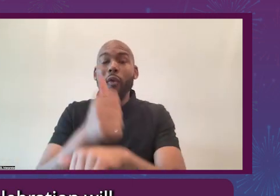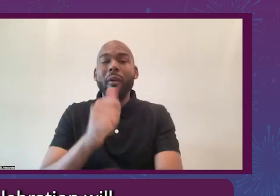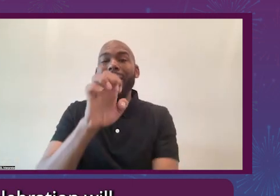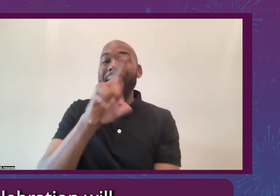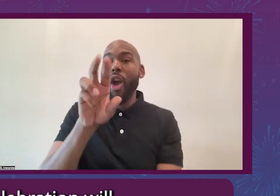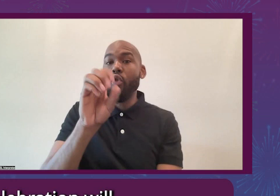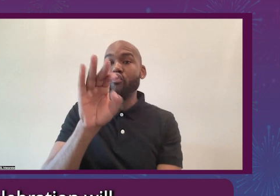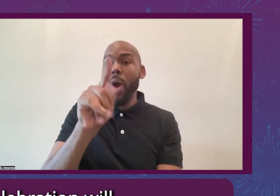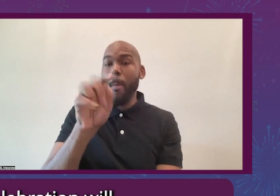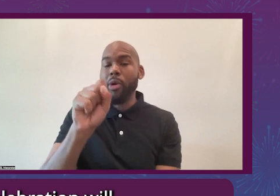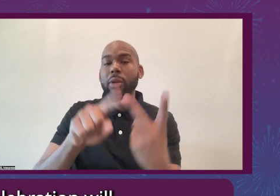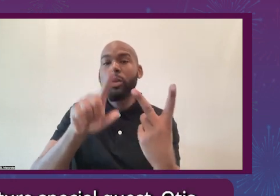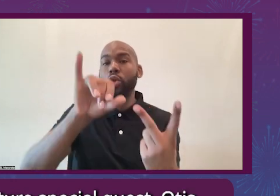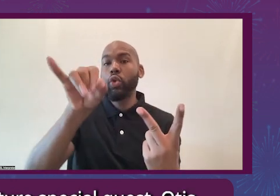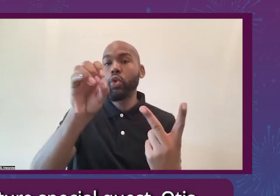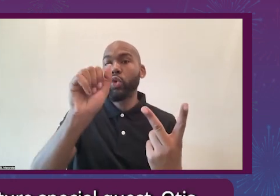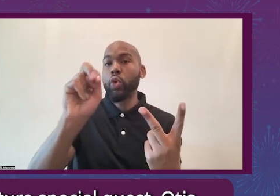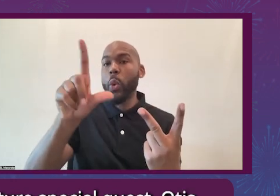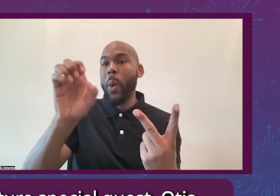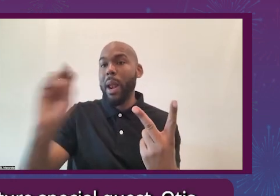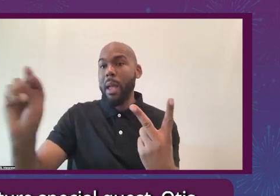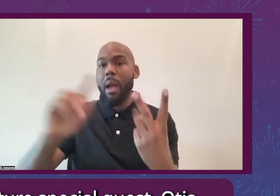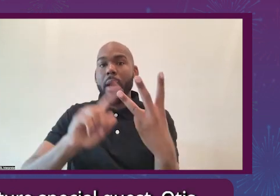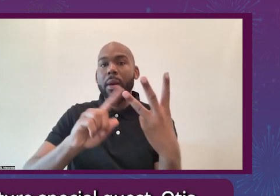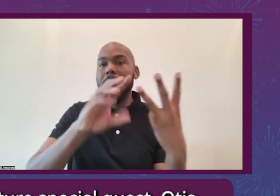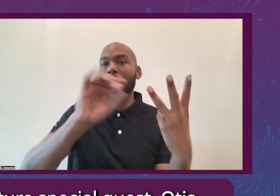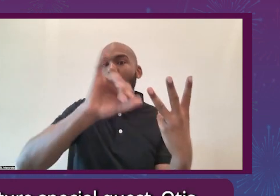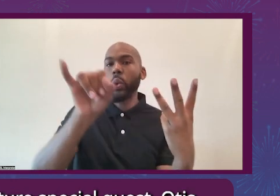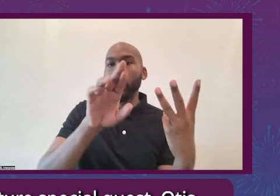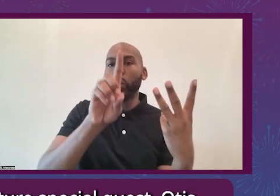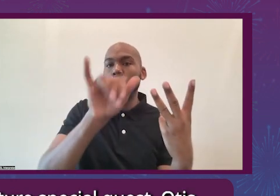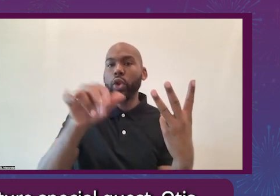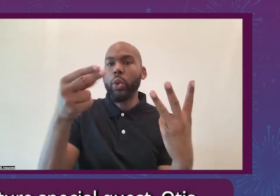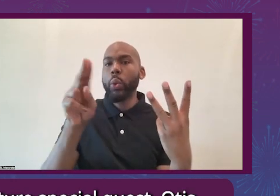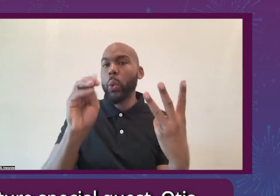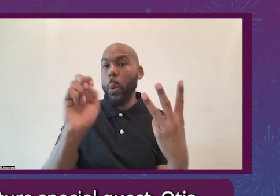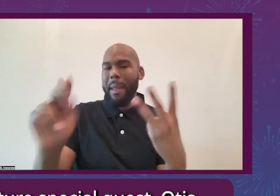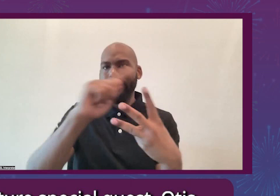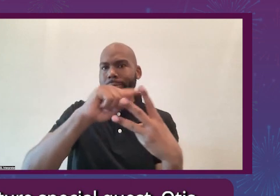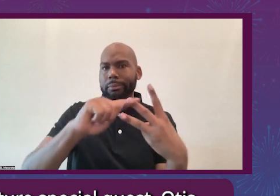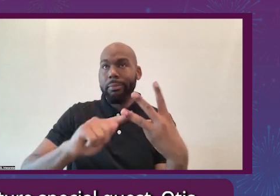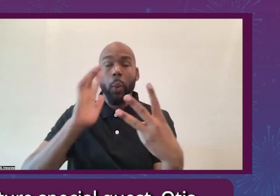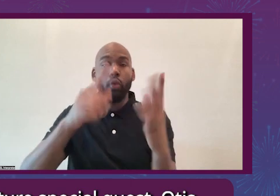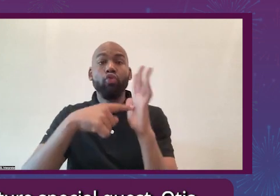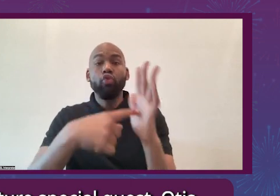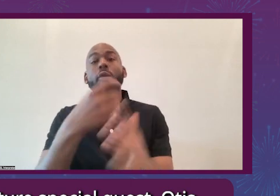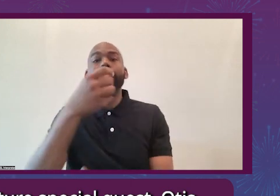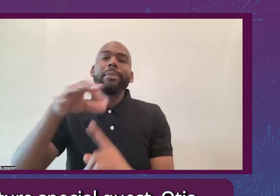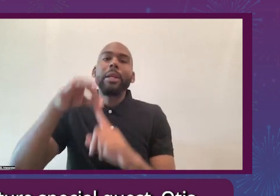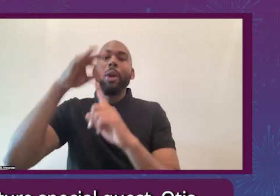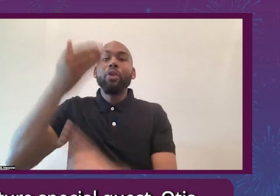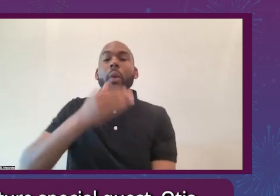Ed Roberts, Joan Leon, and of course, Judy Heumann. It will feature special